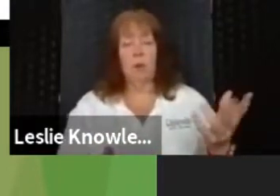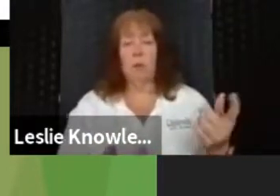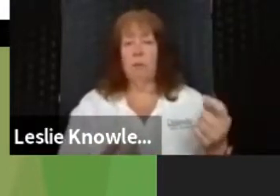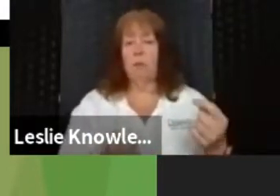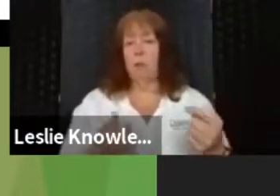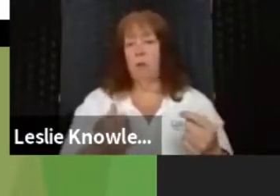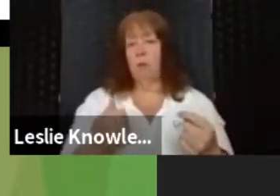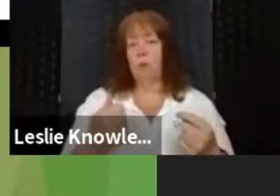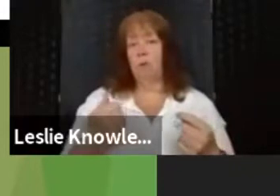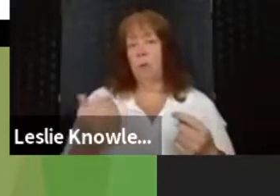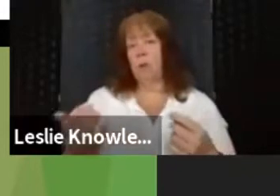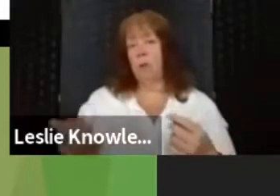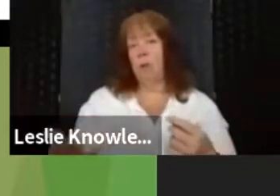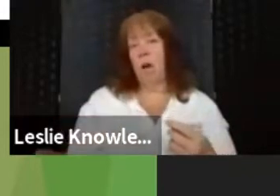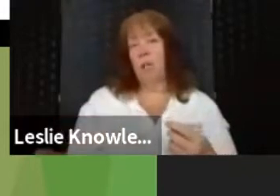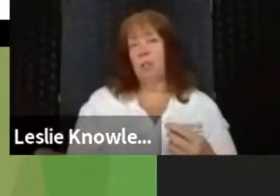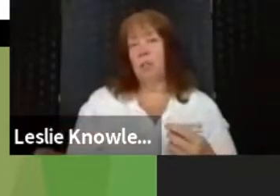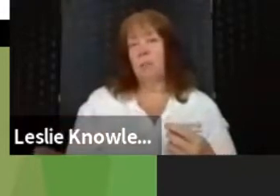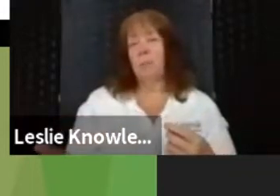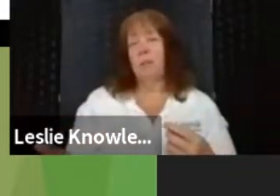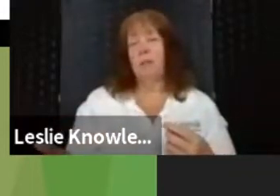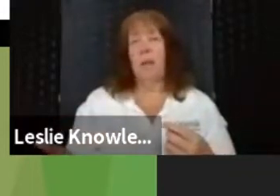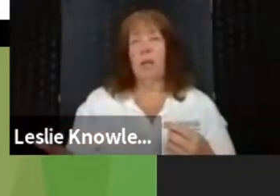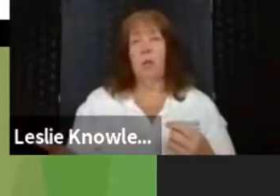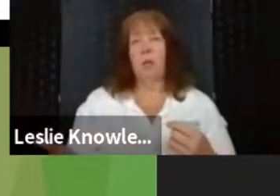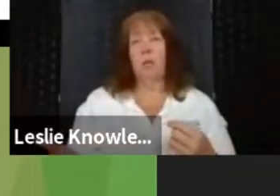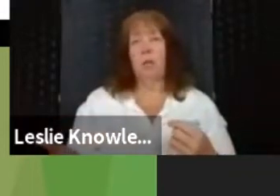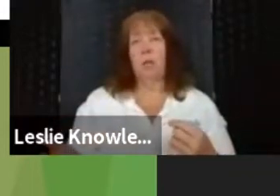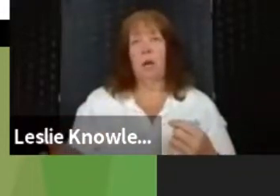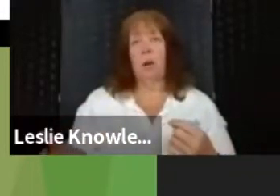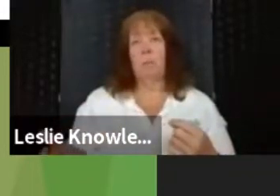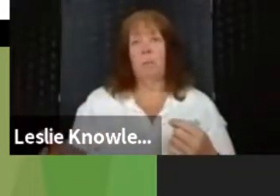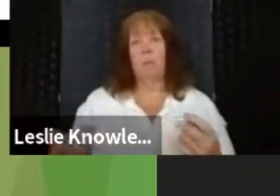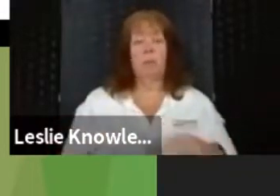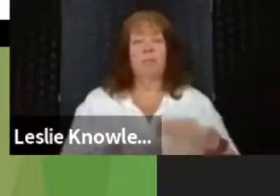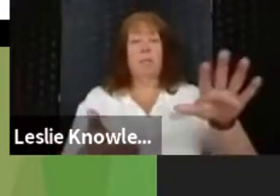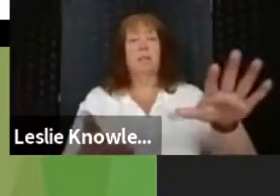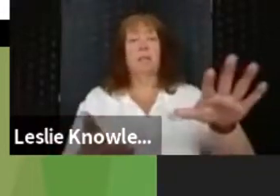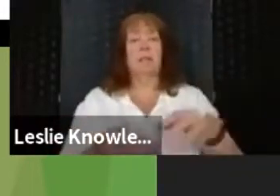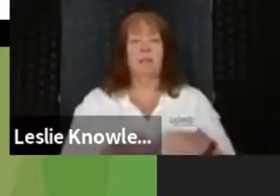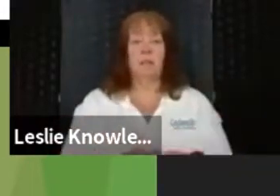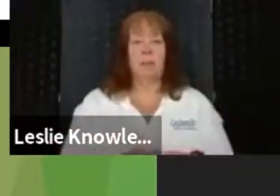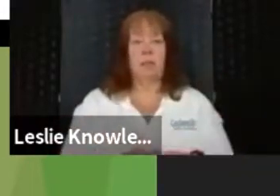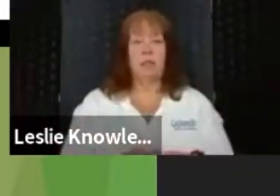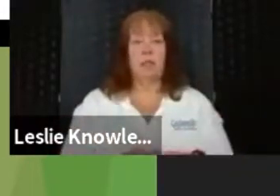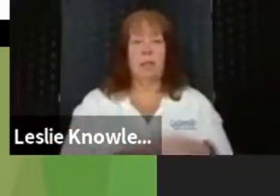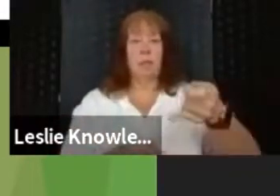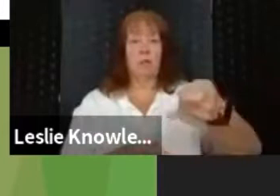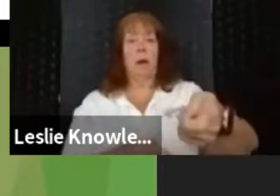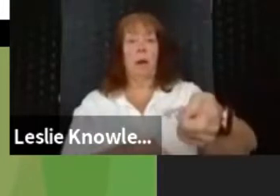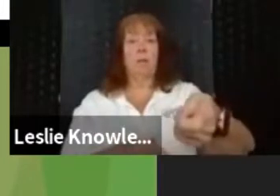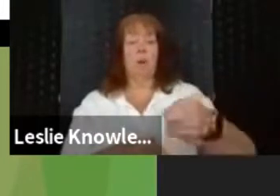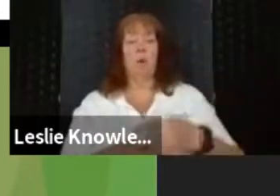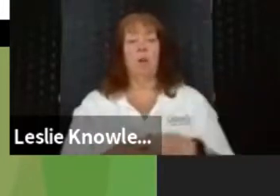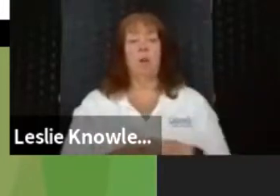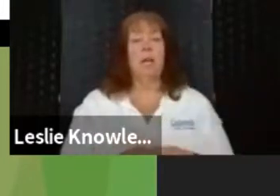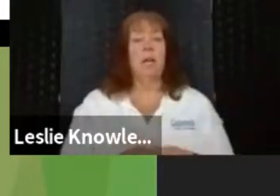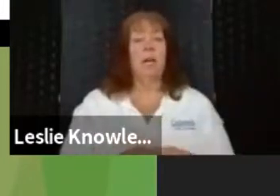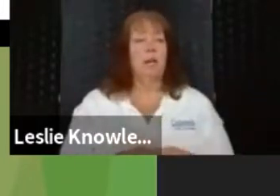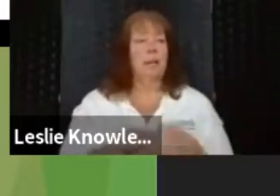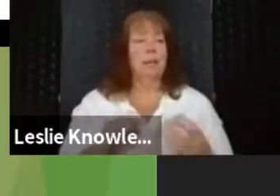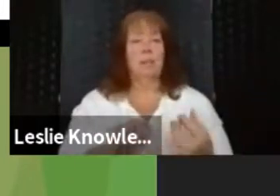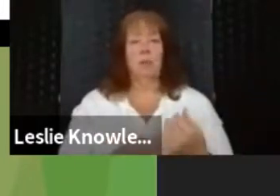you, so that if you go to a 4-year college, that you can present this information. It's like, here's a copy of my